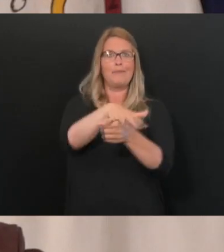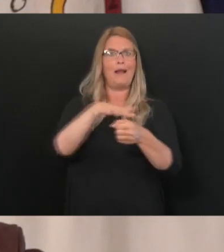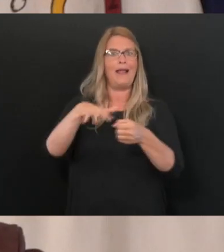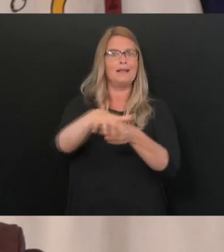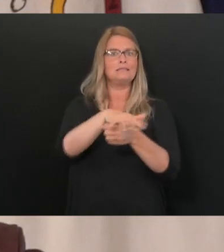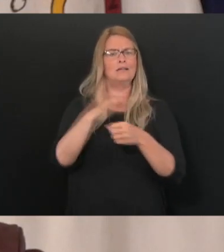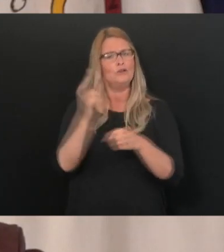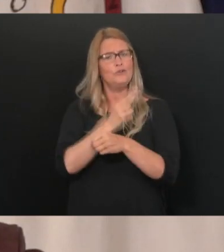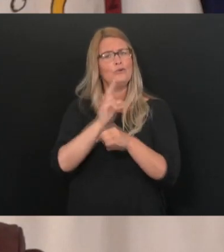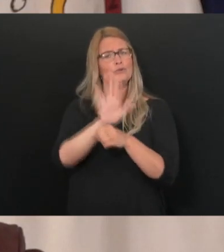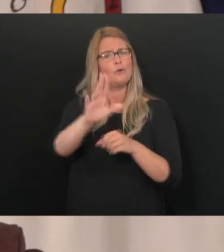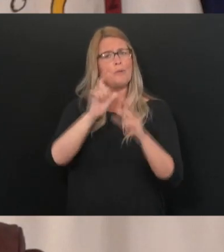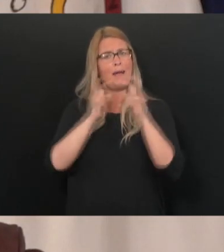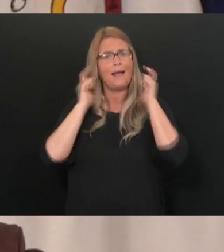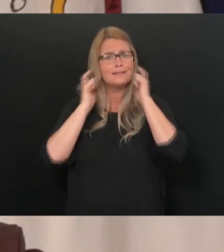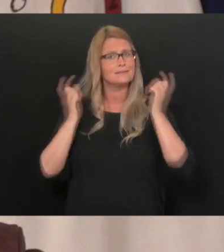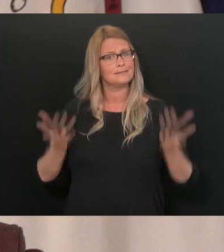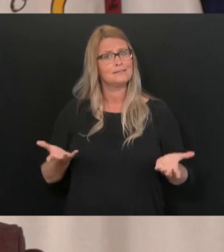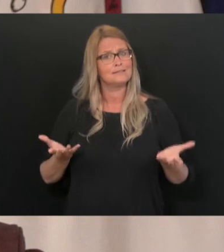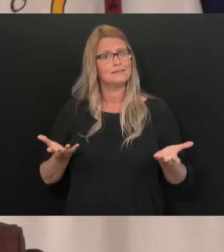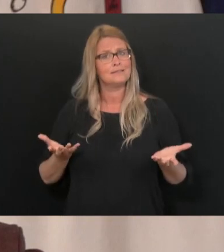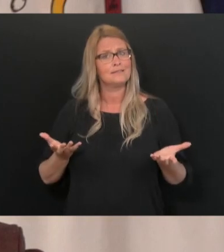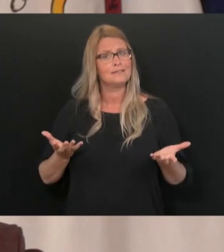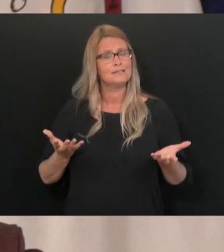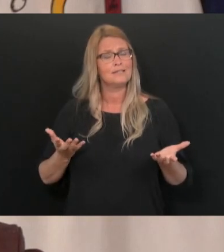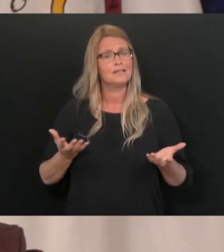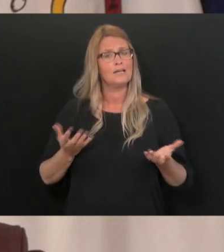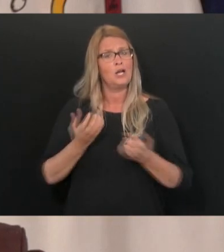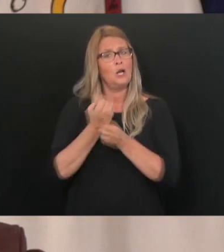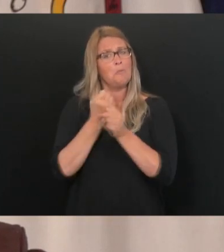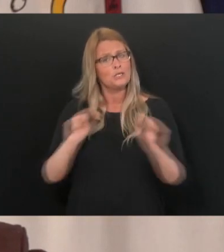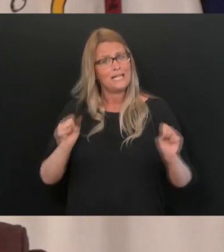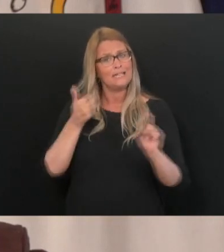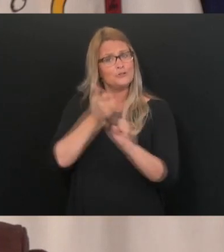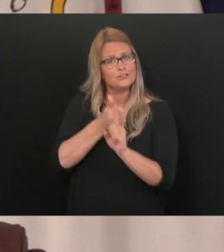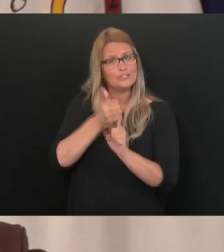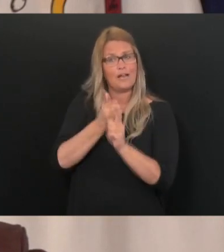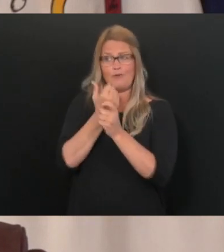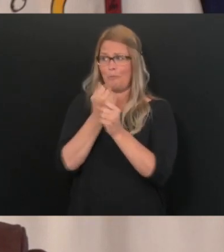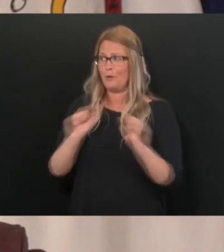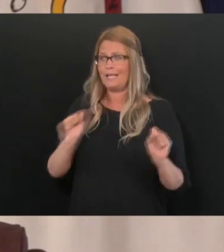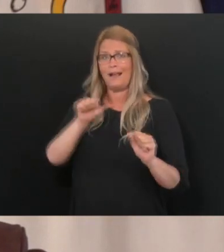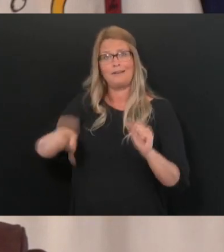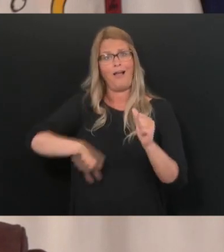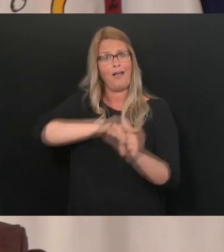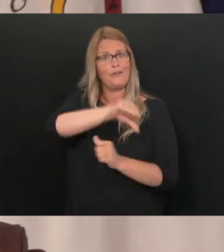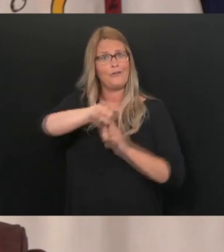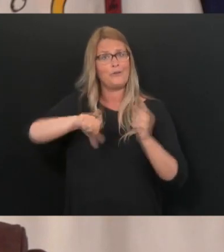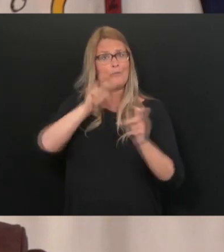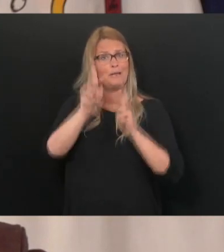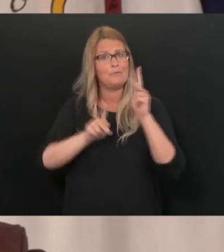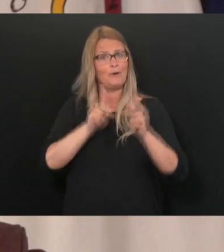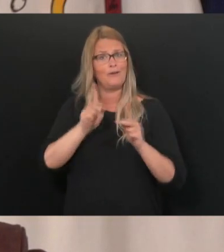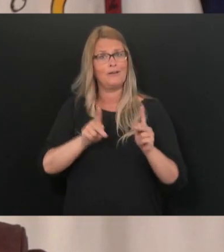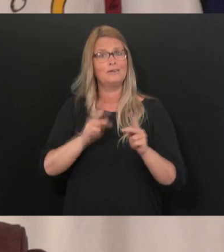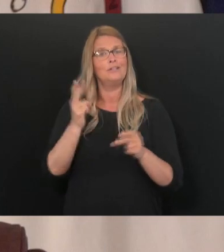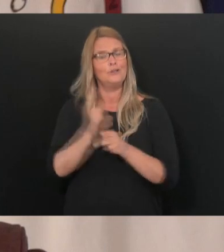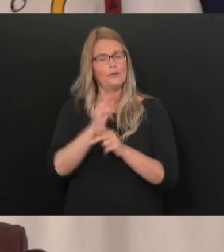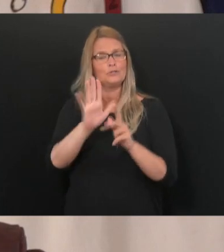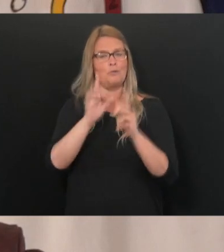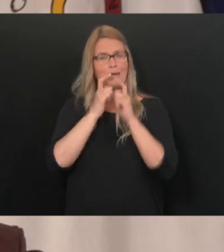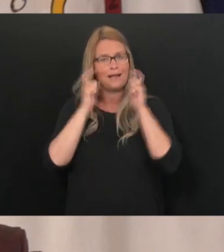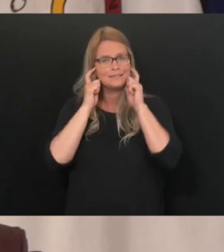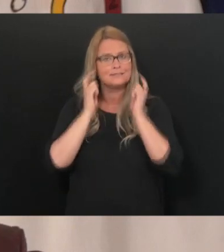your mask. Absolutely protect yourself and protect others and wear a mask.